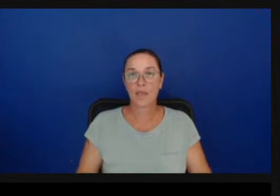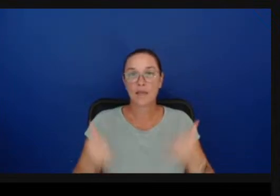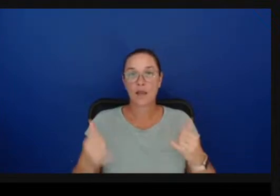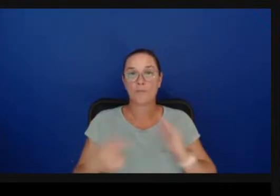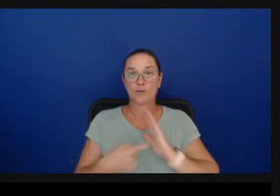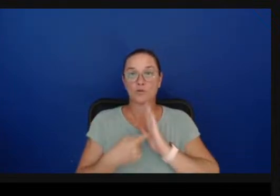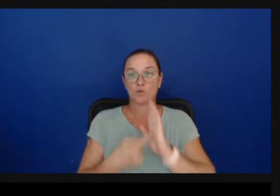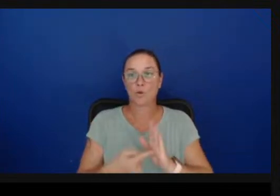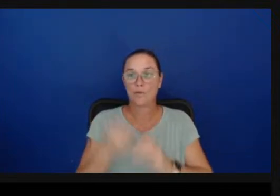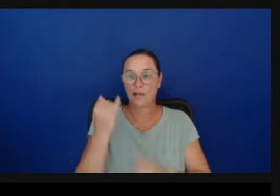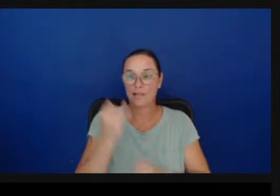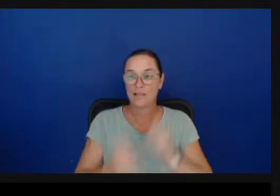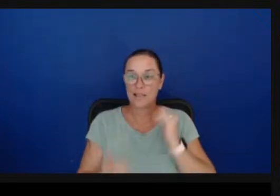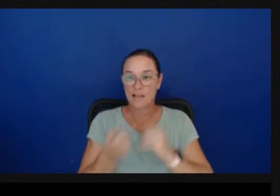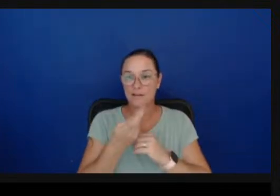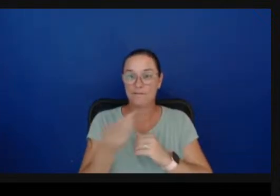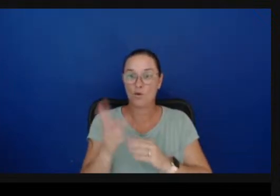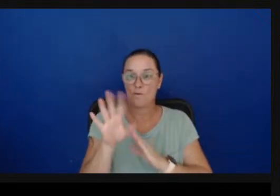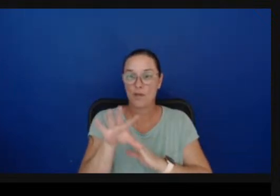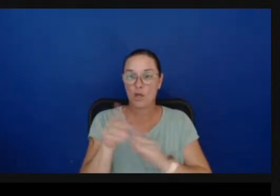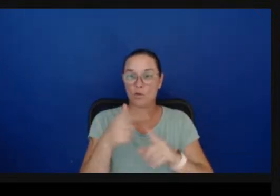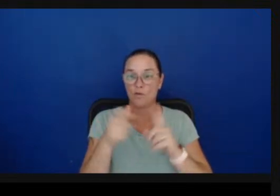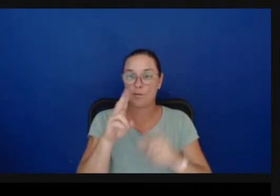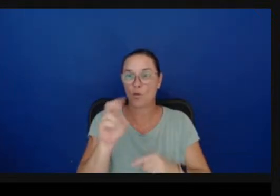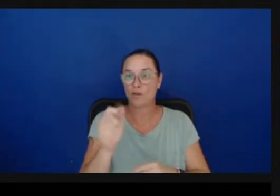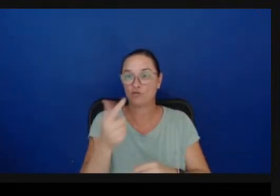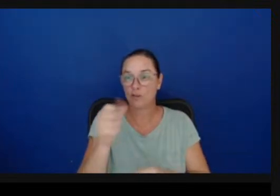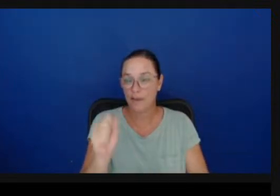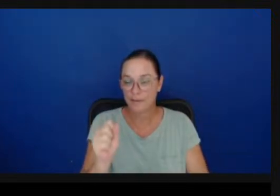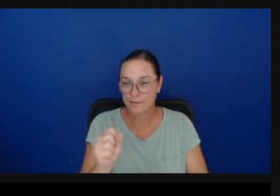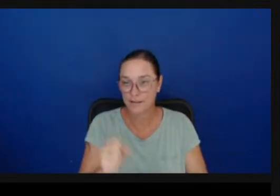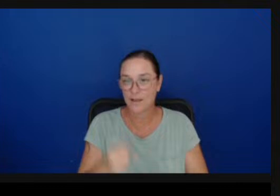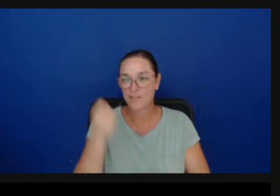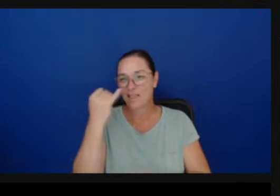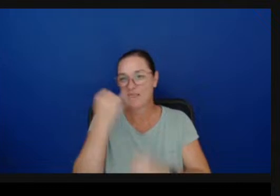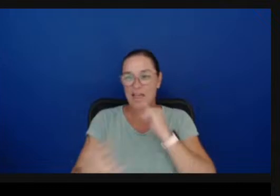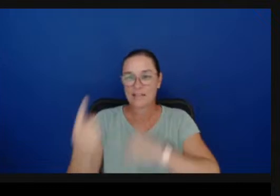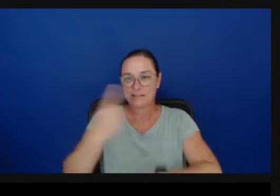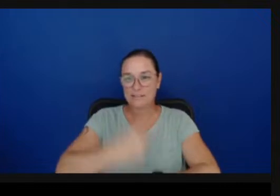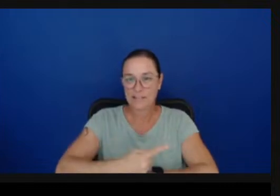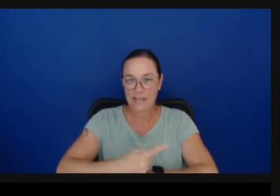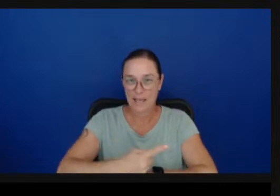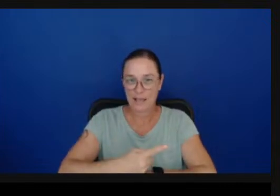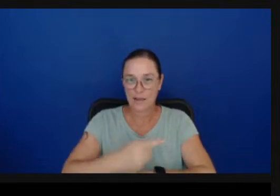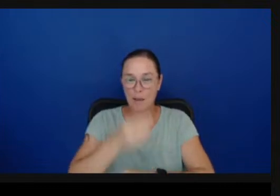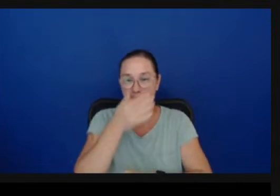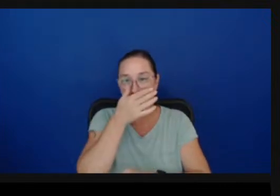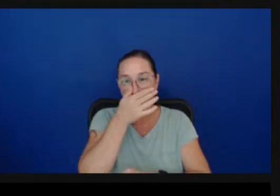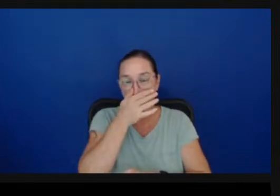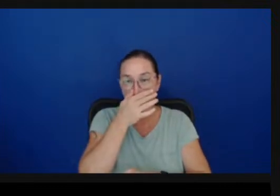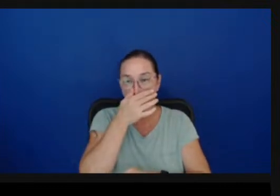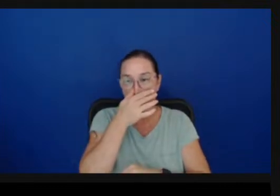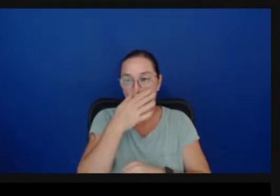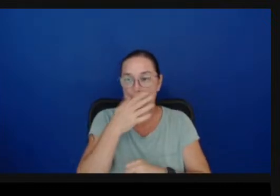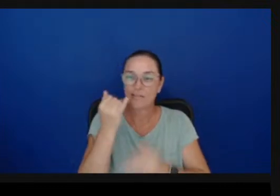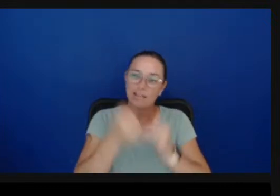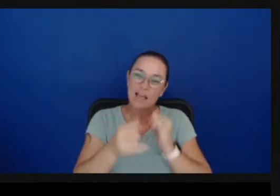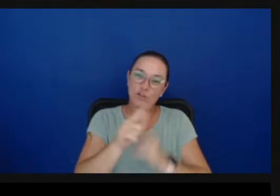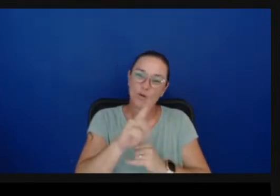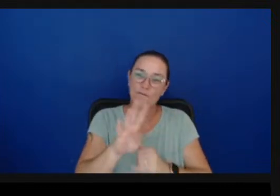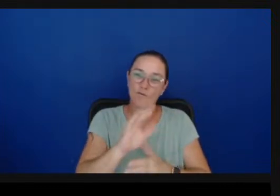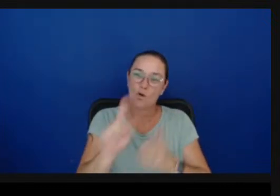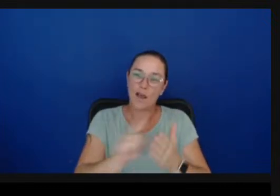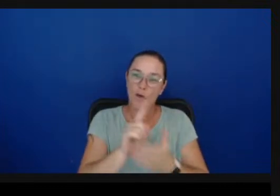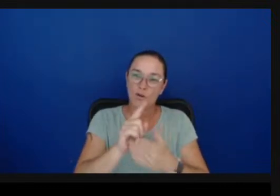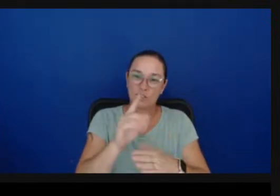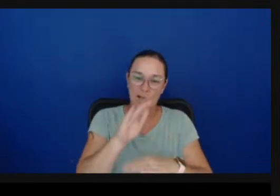the last couple of videos USGS released of that last day and 24 hours of eruption, we'll call it, the evening before